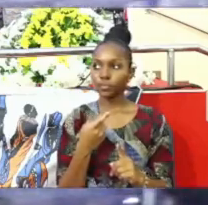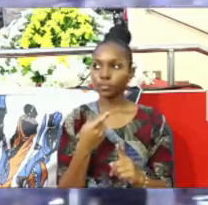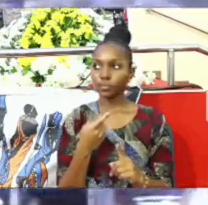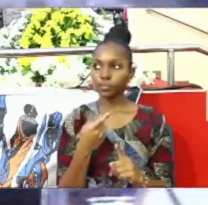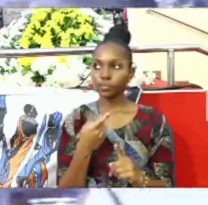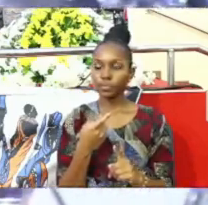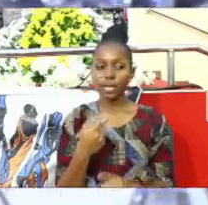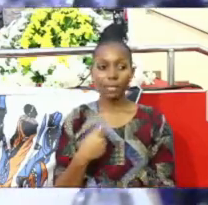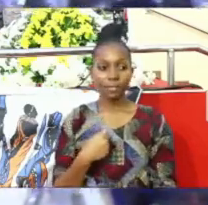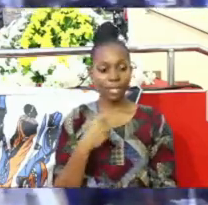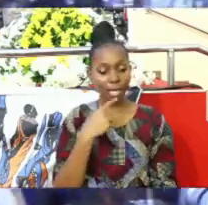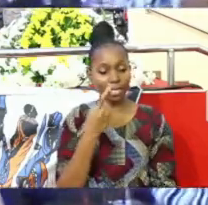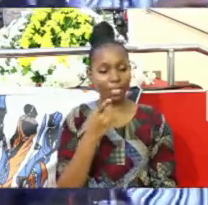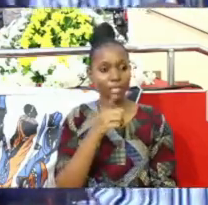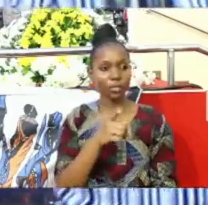not easy. Si rahisi.